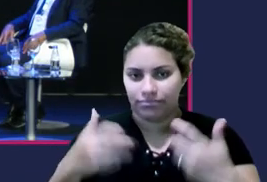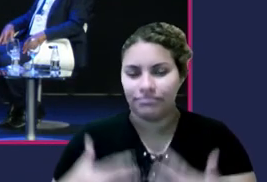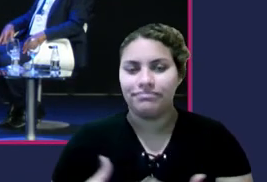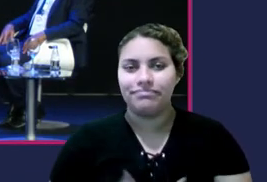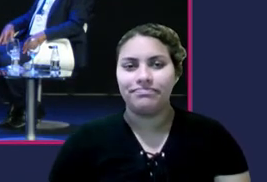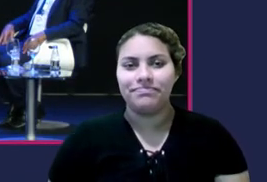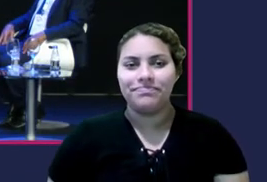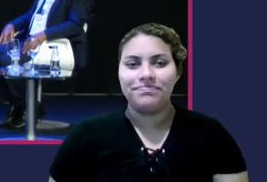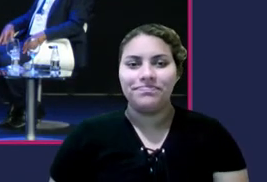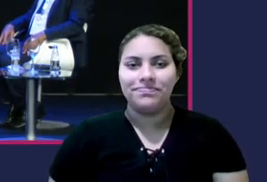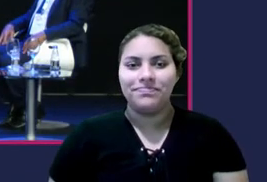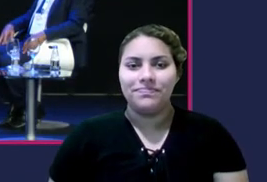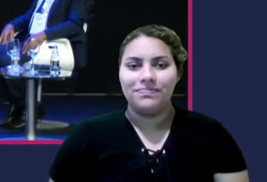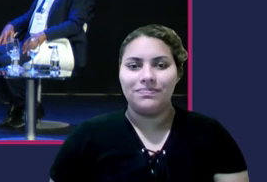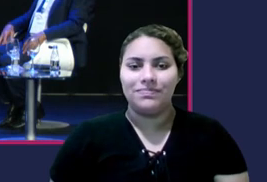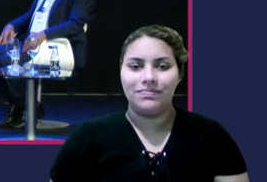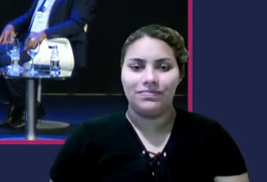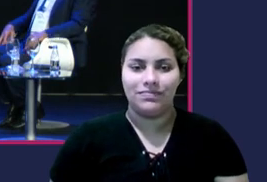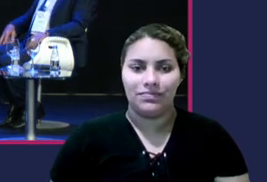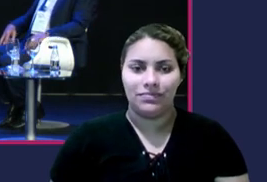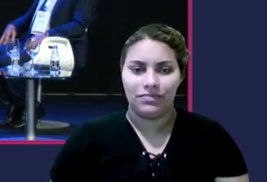Nathan.